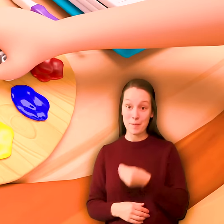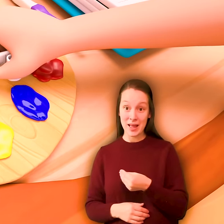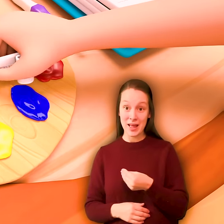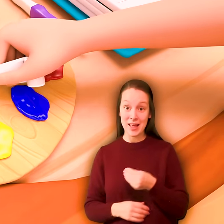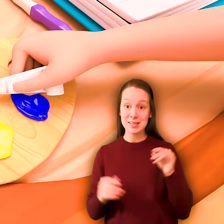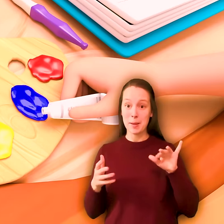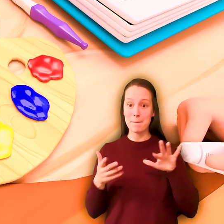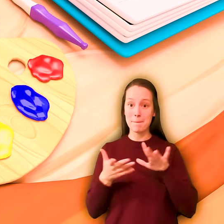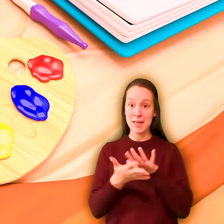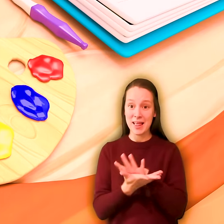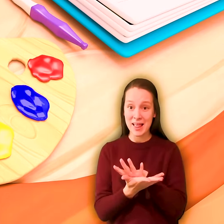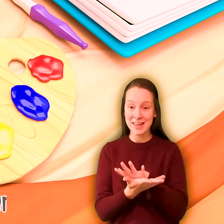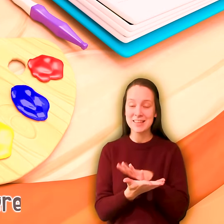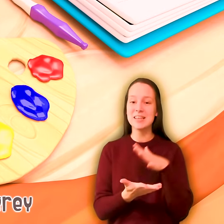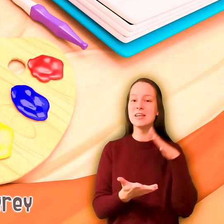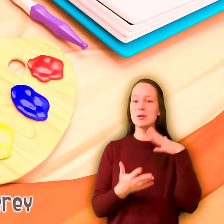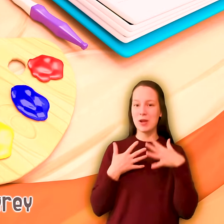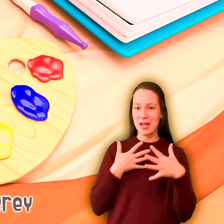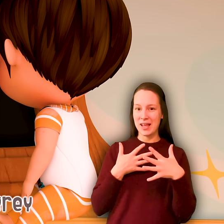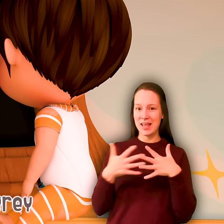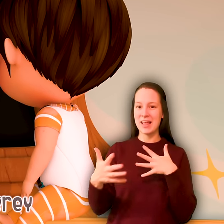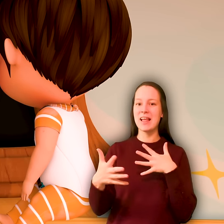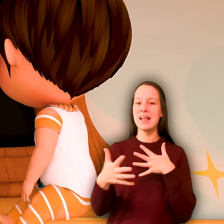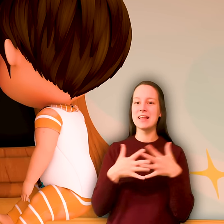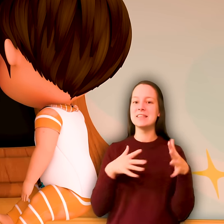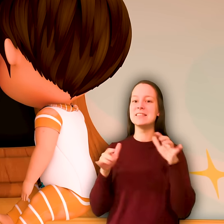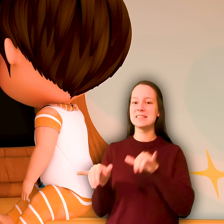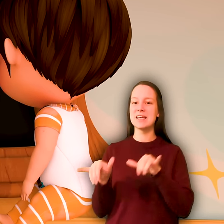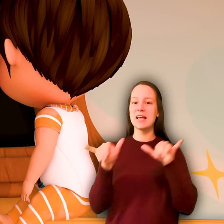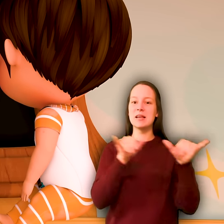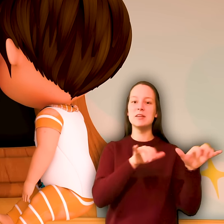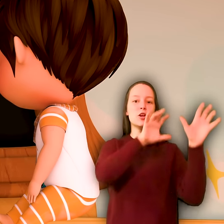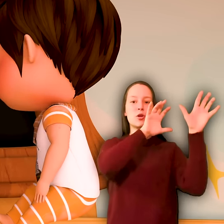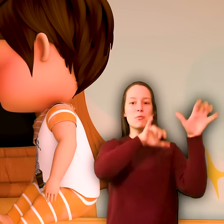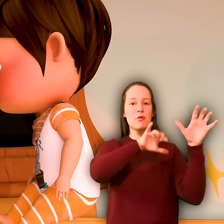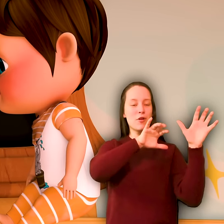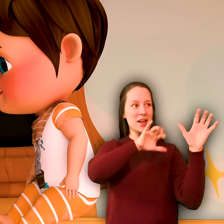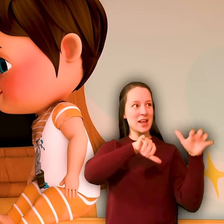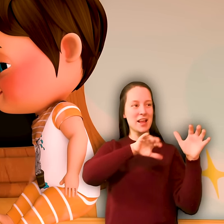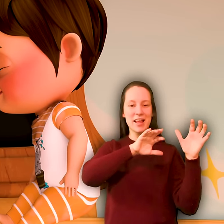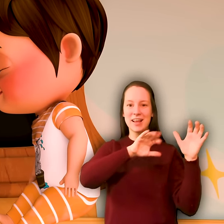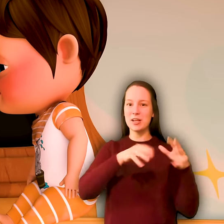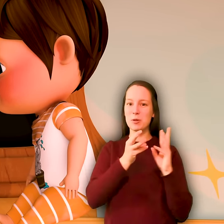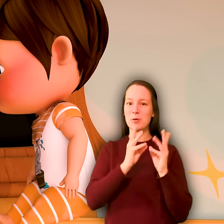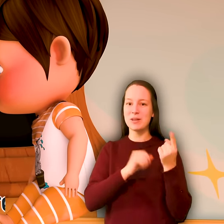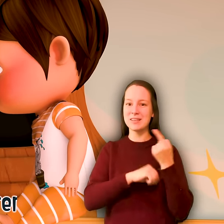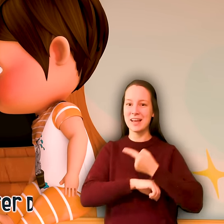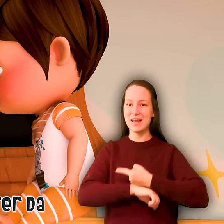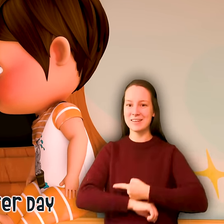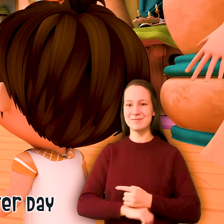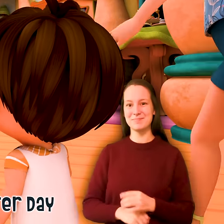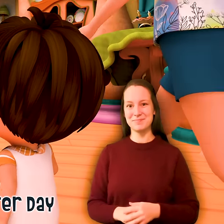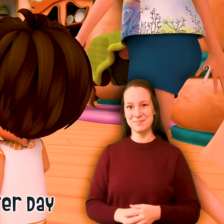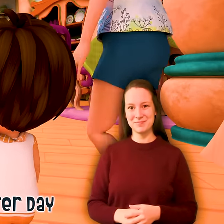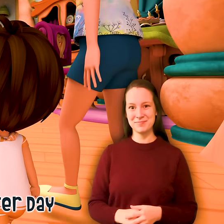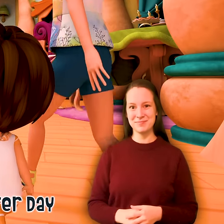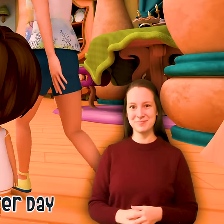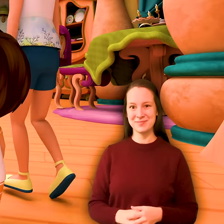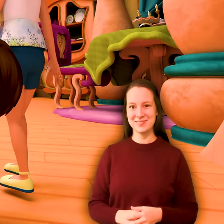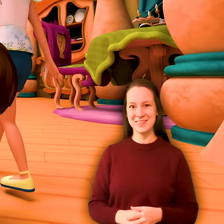black and white they may gray the color of the rain on a winter